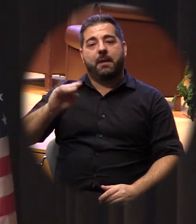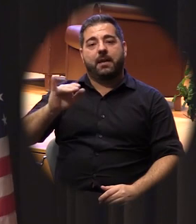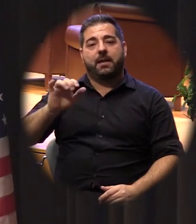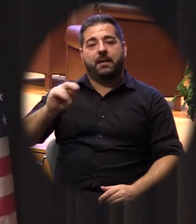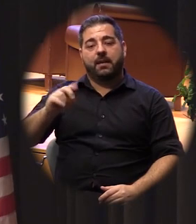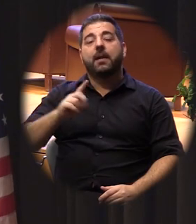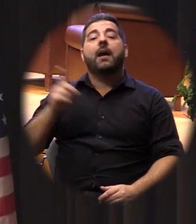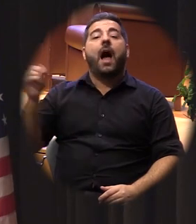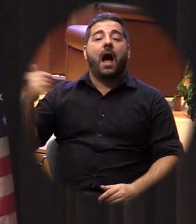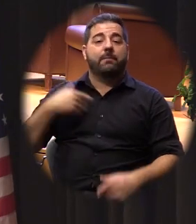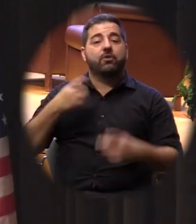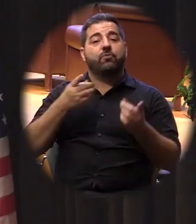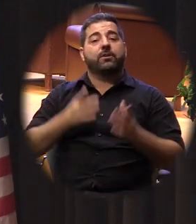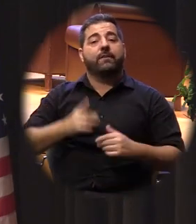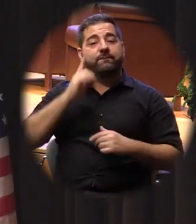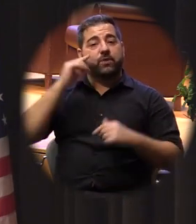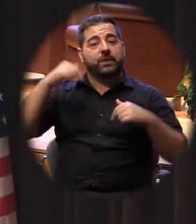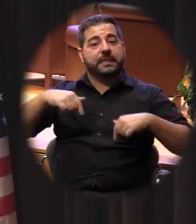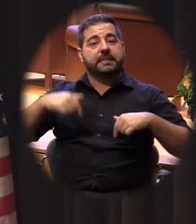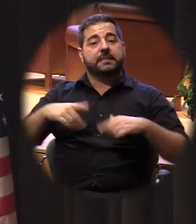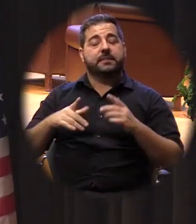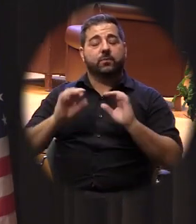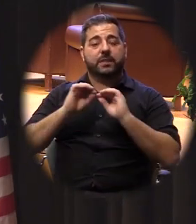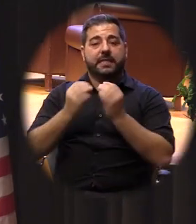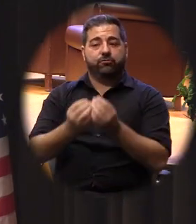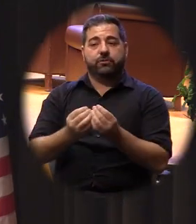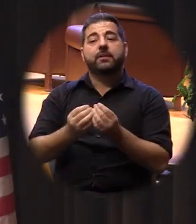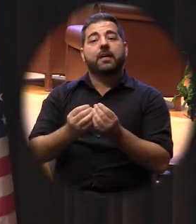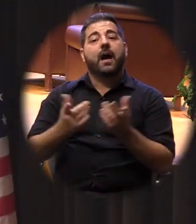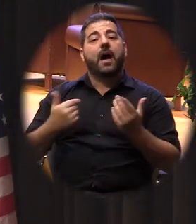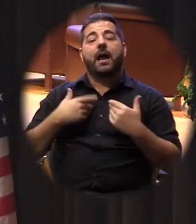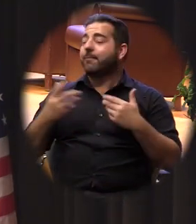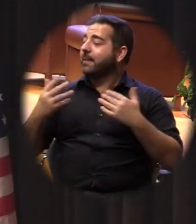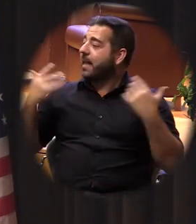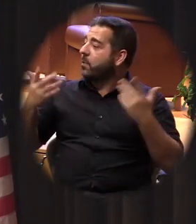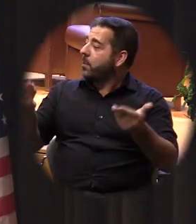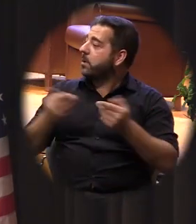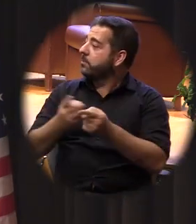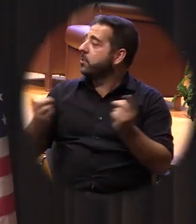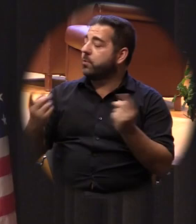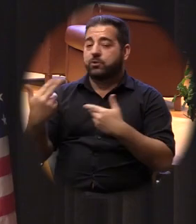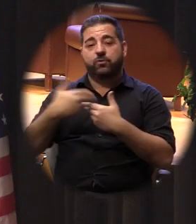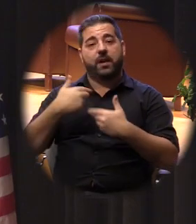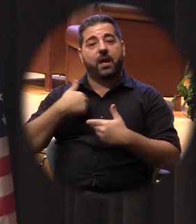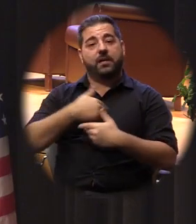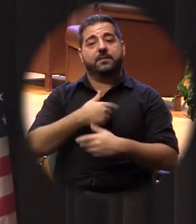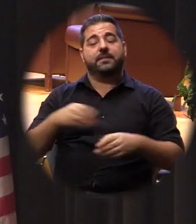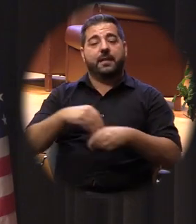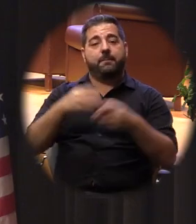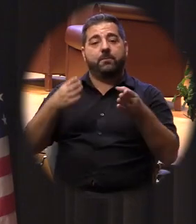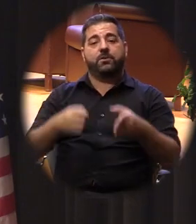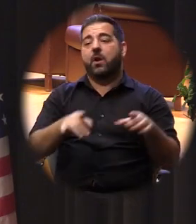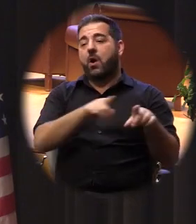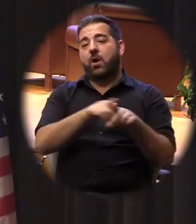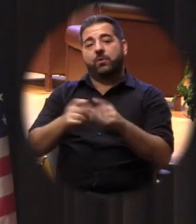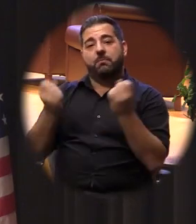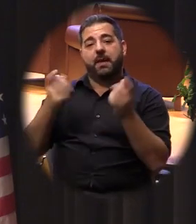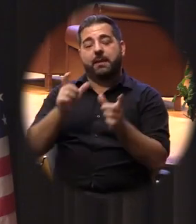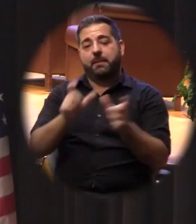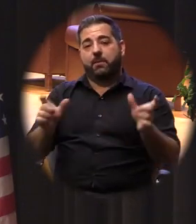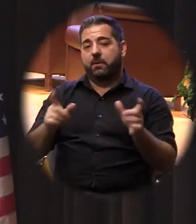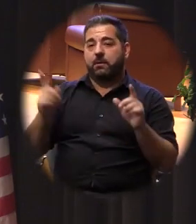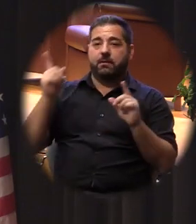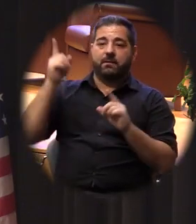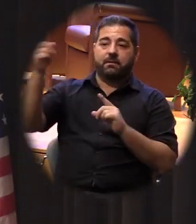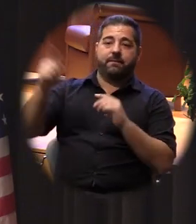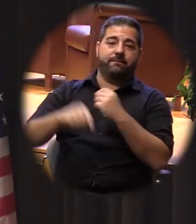Dialogue on Science, Ethics, and Religion. And I'm delighted to welcome those of you who are joining us here in person, as well as the many folks who are joining